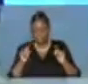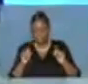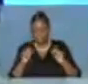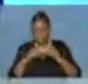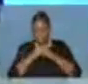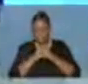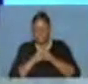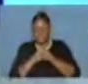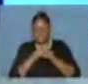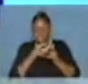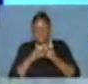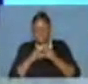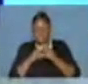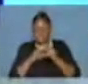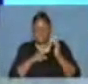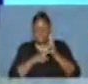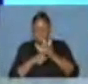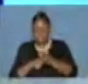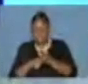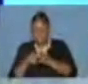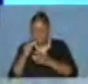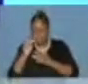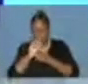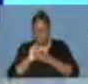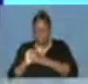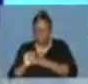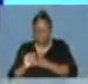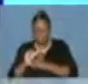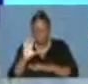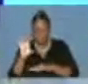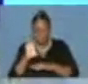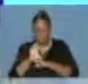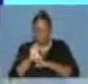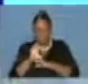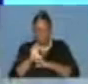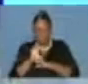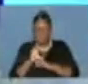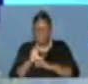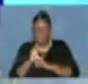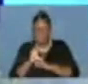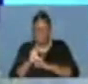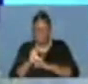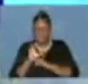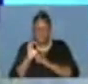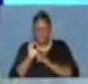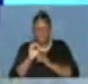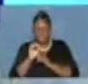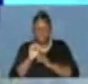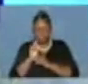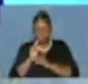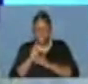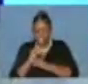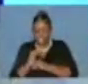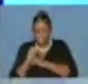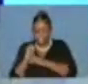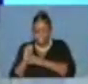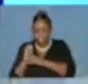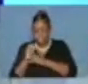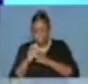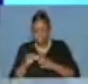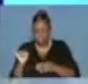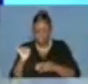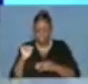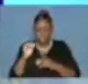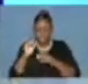political issues shaping the direction and growth of Caribbean tourism taking center stage this week at the Caribbean Tourism Organization's